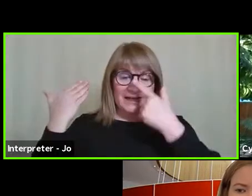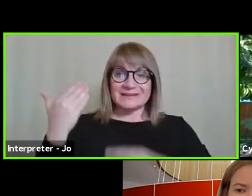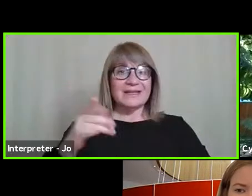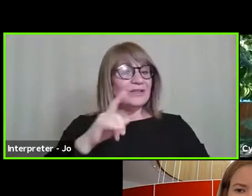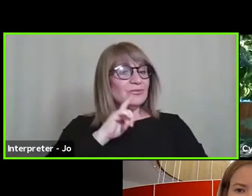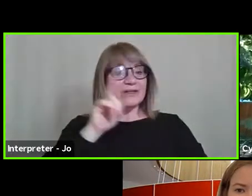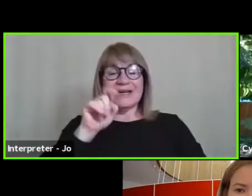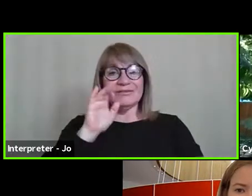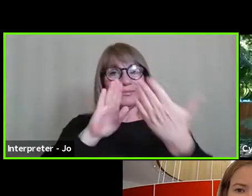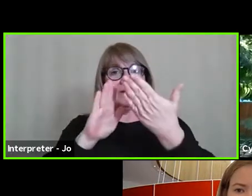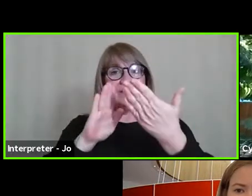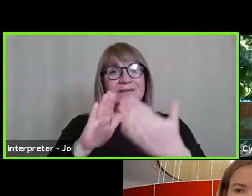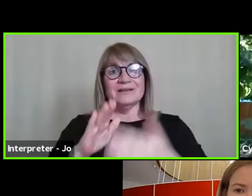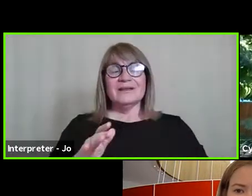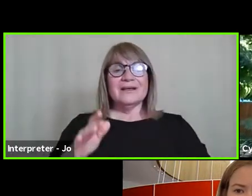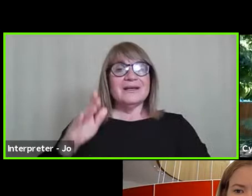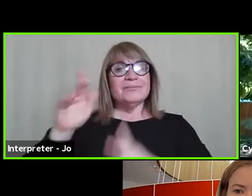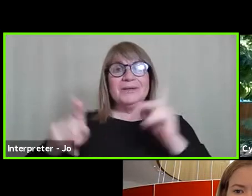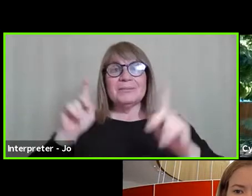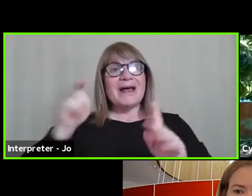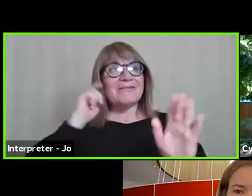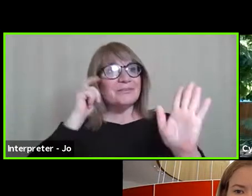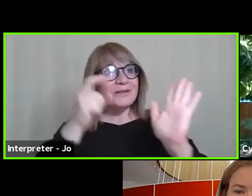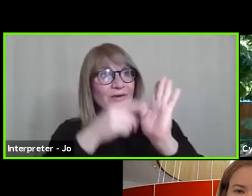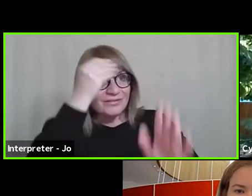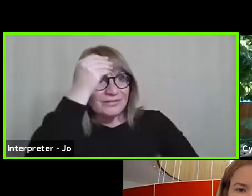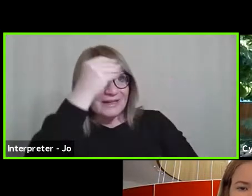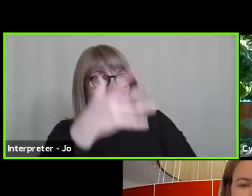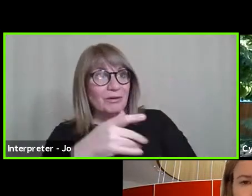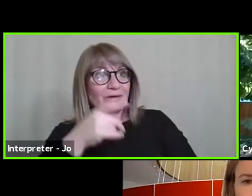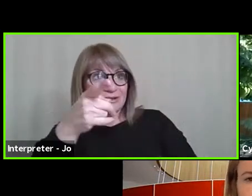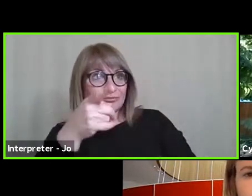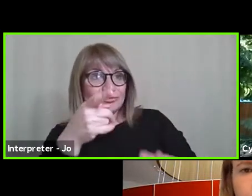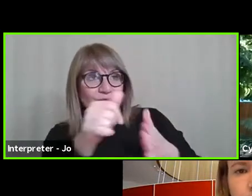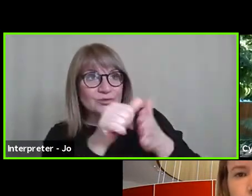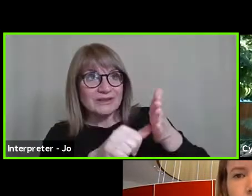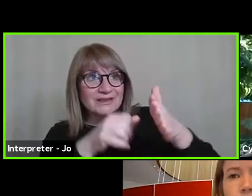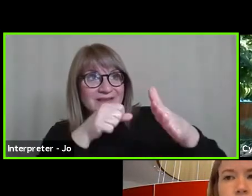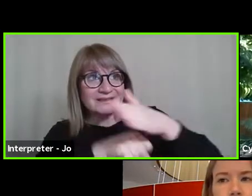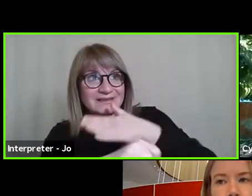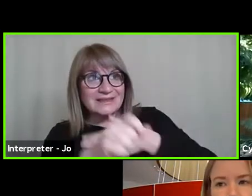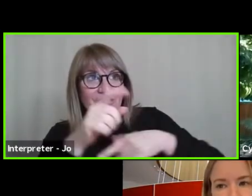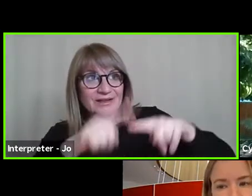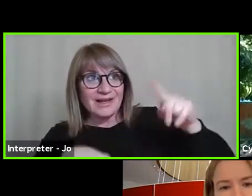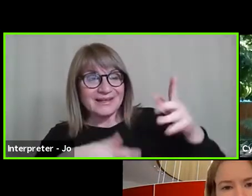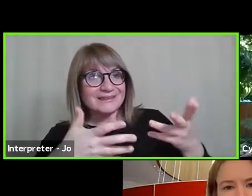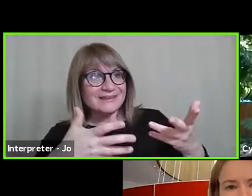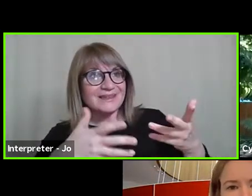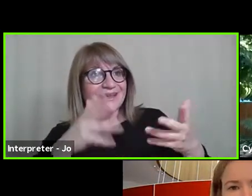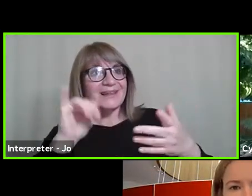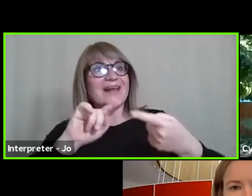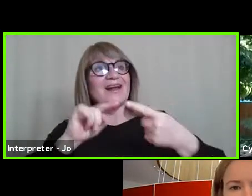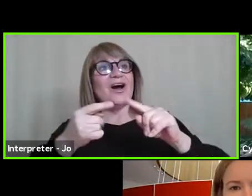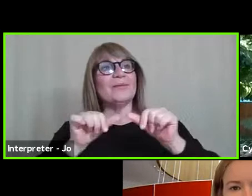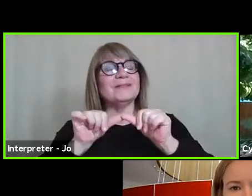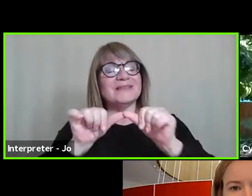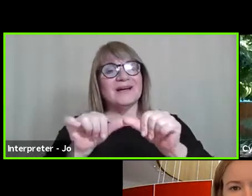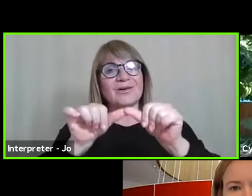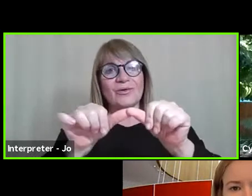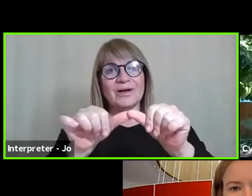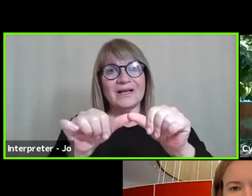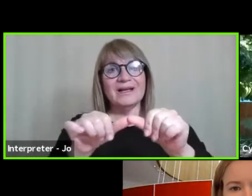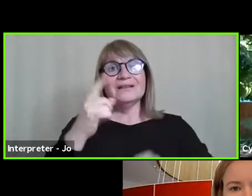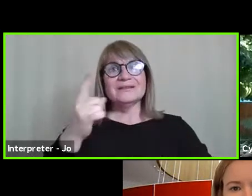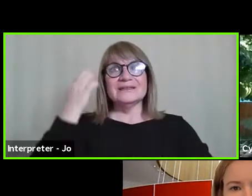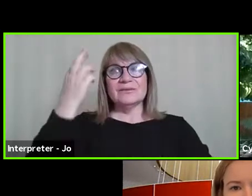to be notified um if people are not notified that they have been sterilized then the harm is actually ongoing of that state violence and that's one of the reasons we